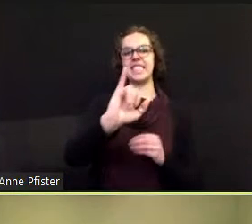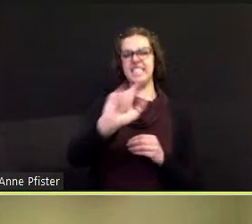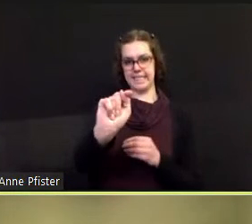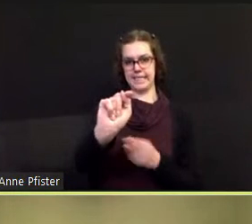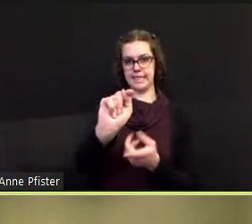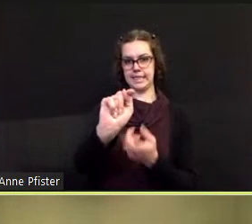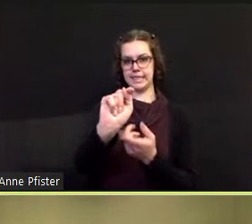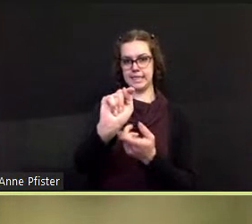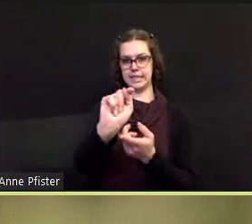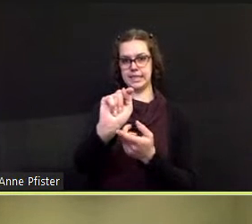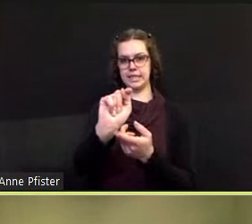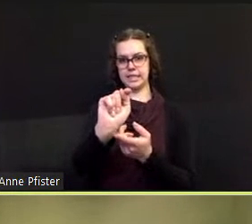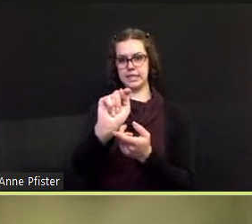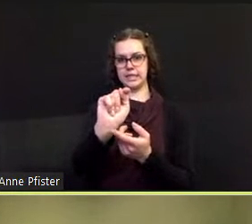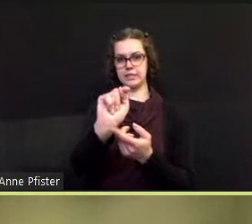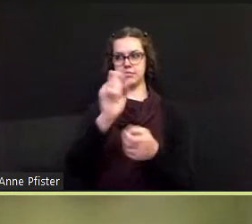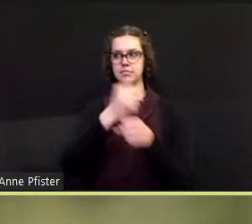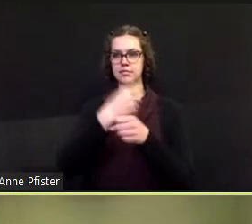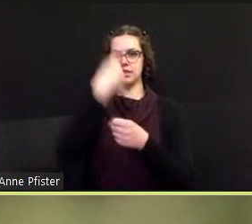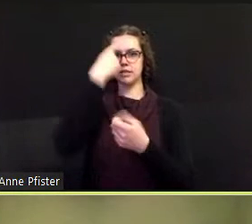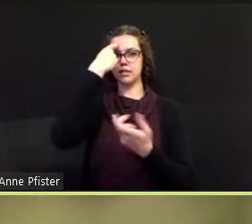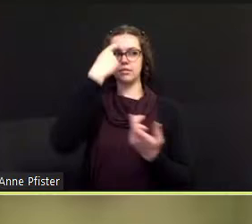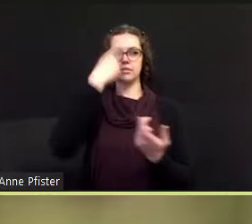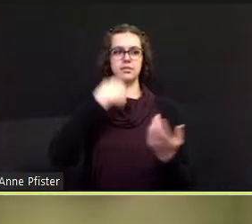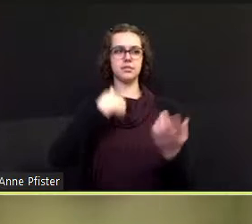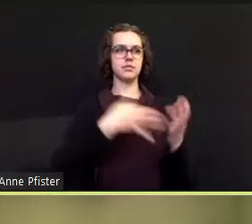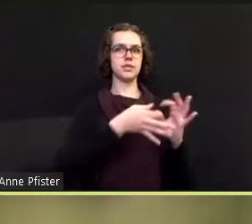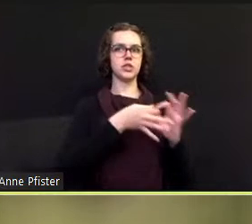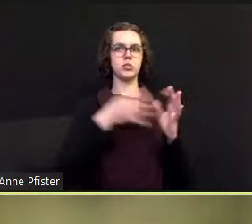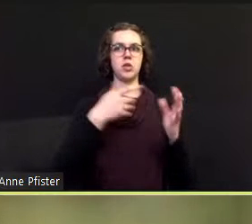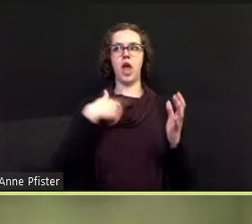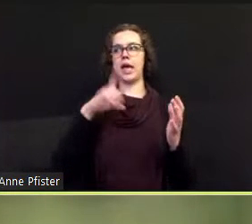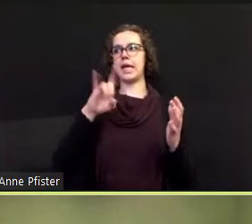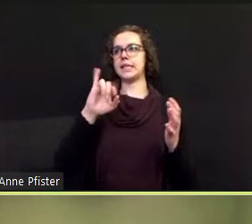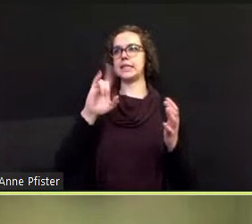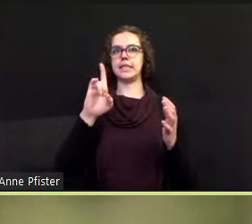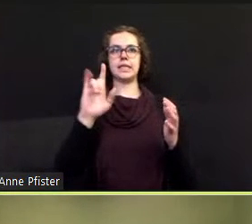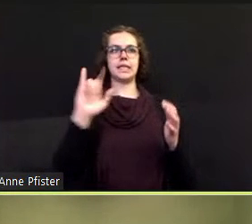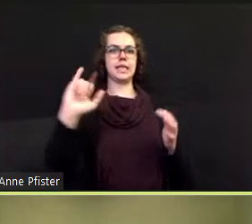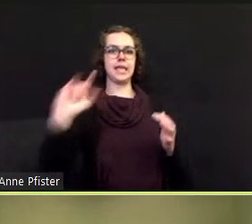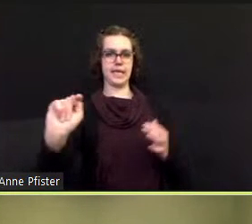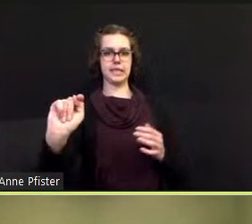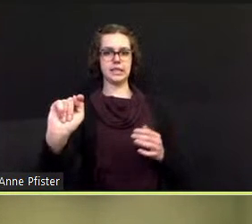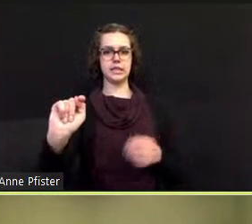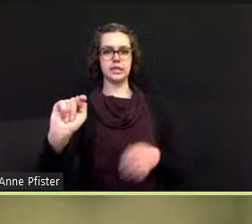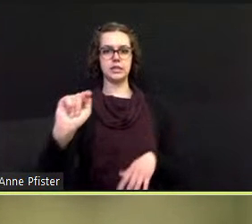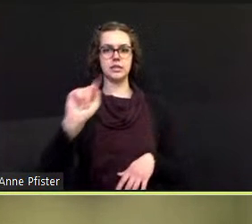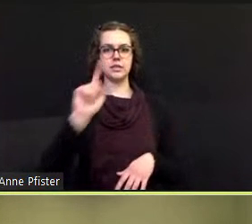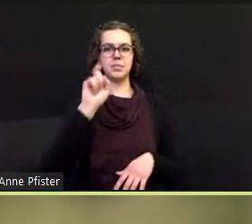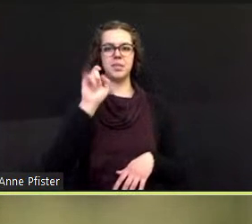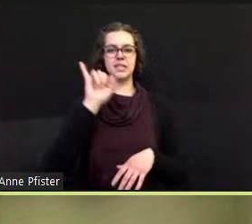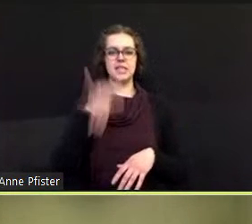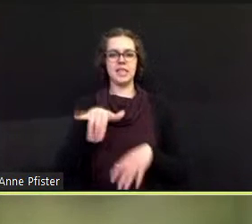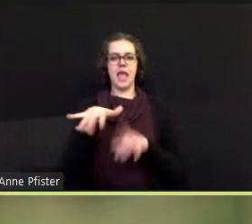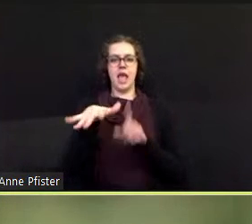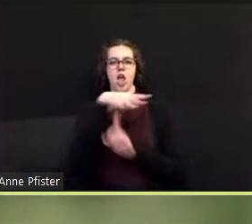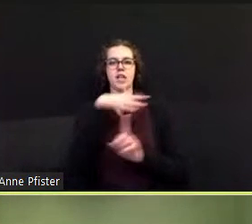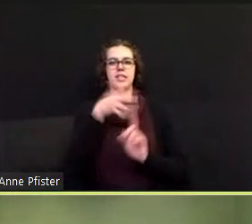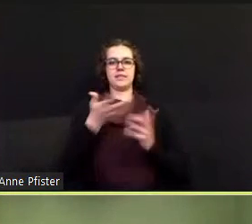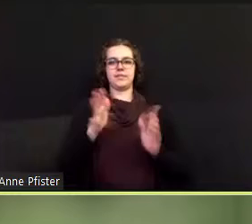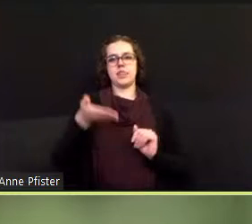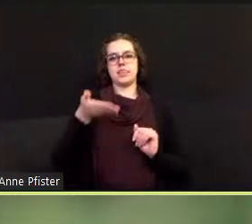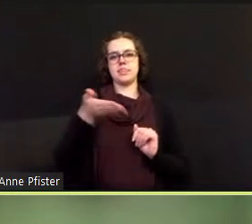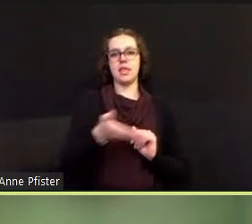that made the most sense, that, you know, I did it, because the discourse context was there. And so this